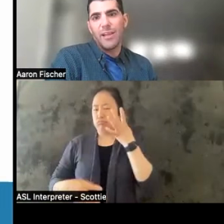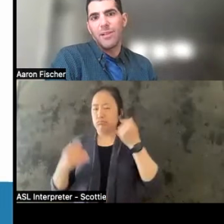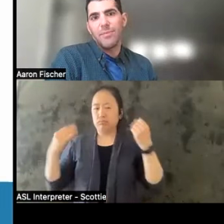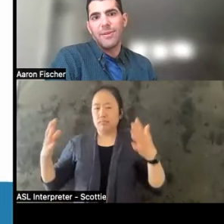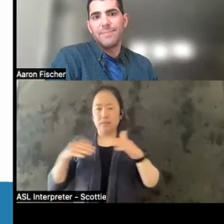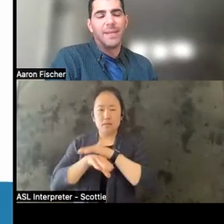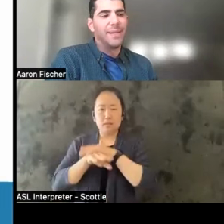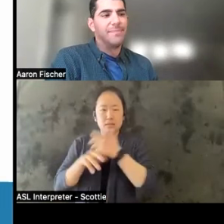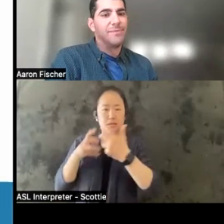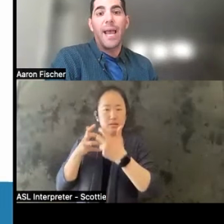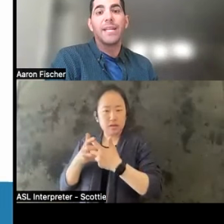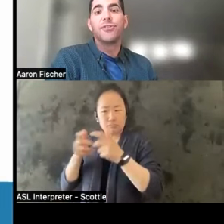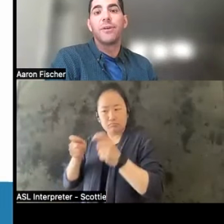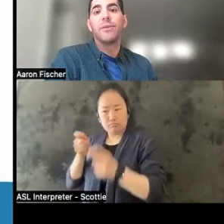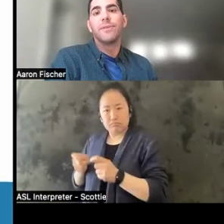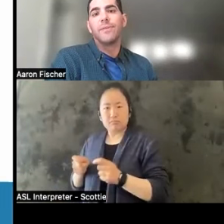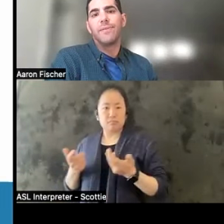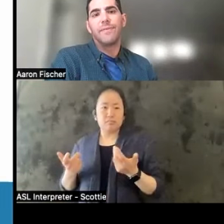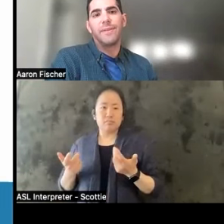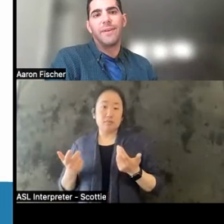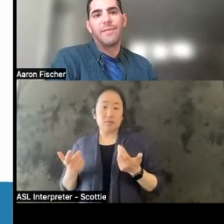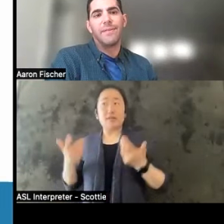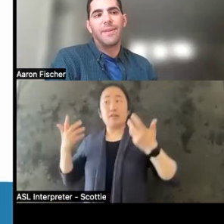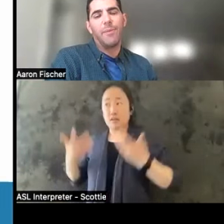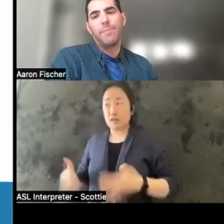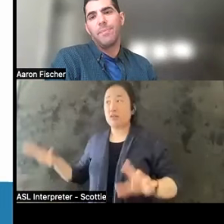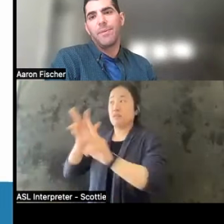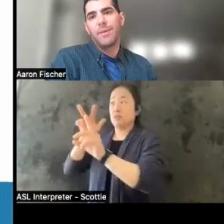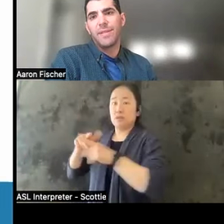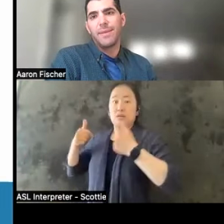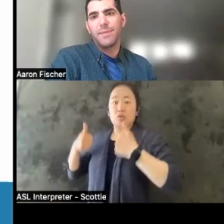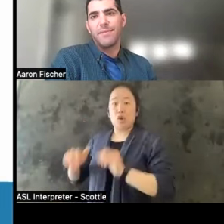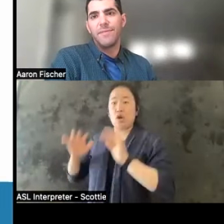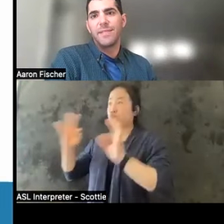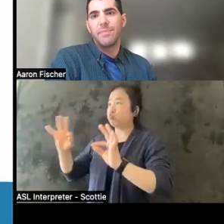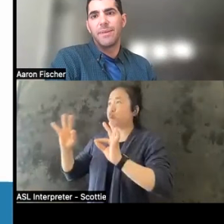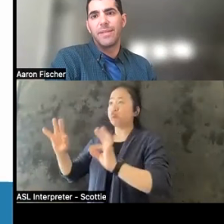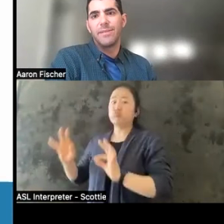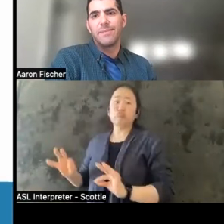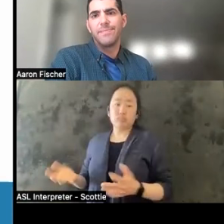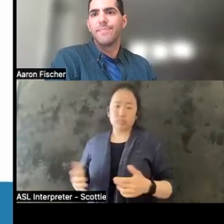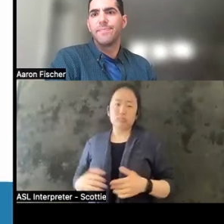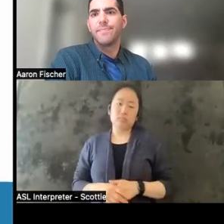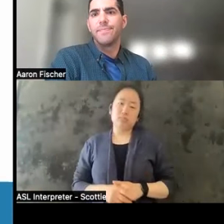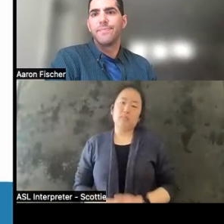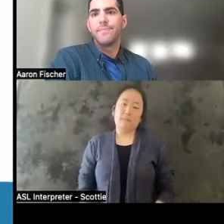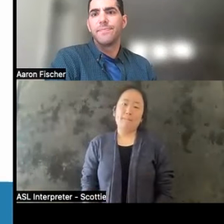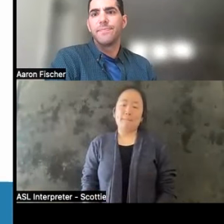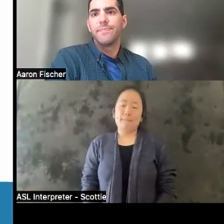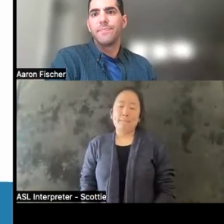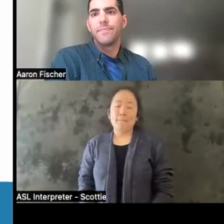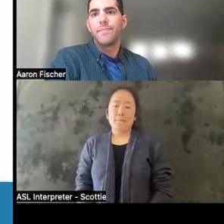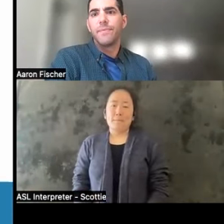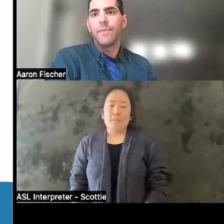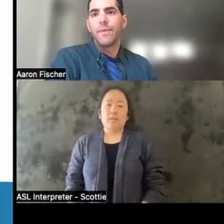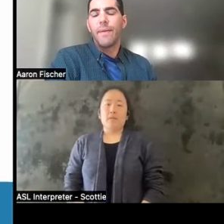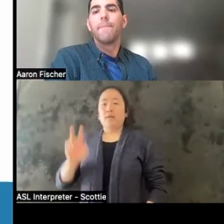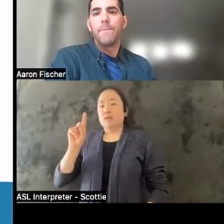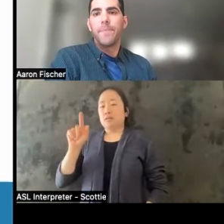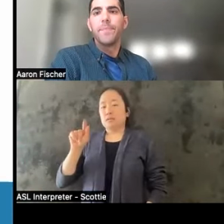are available and tried and true to help people with those types of disabilities. I would